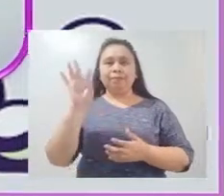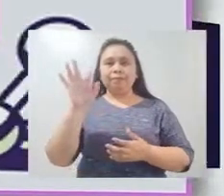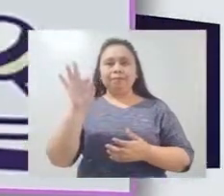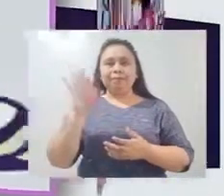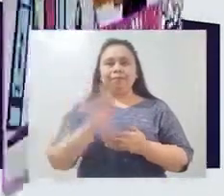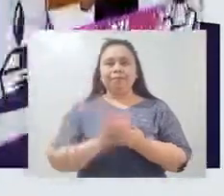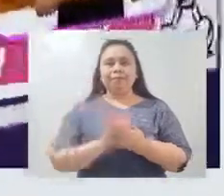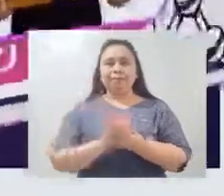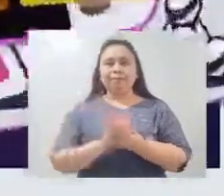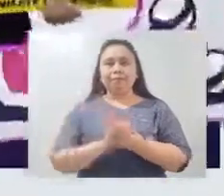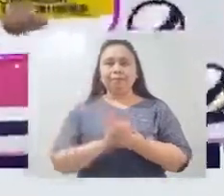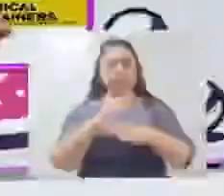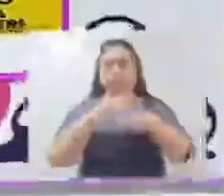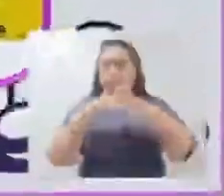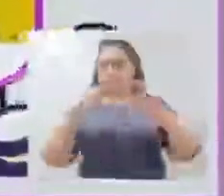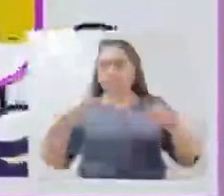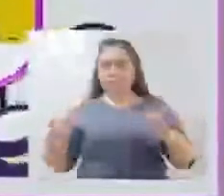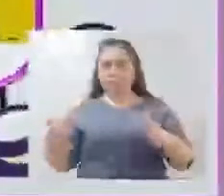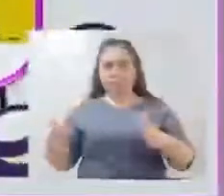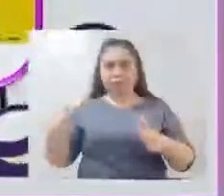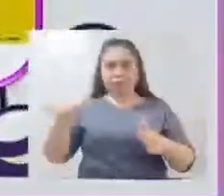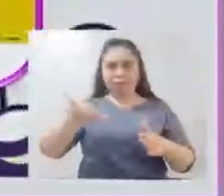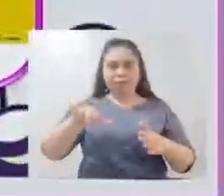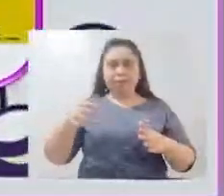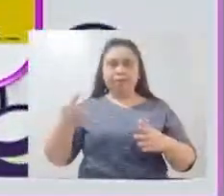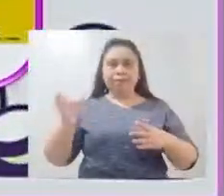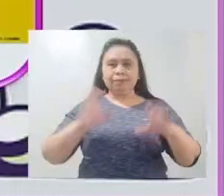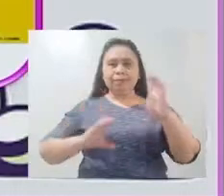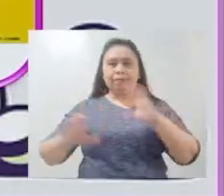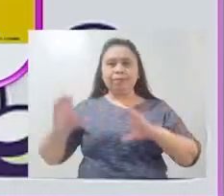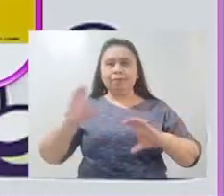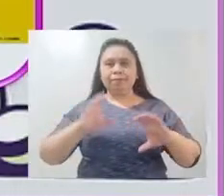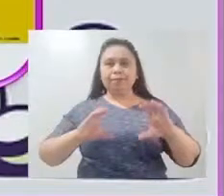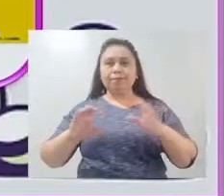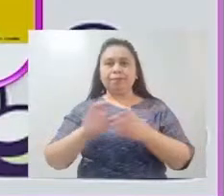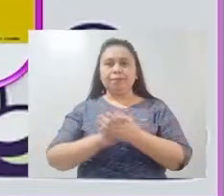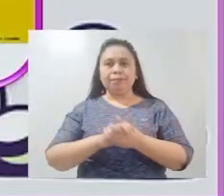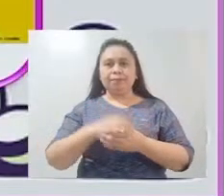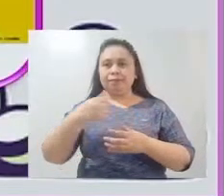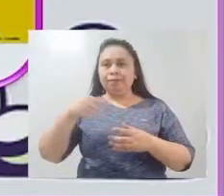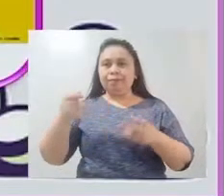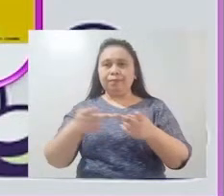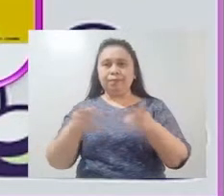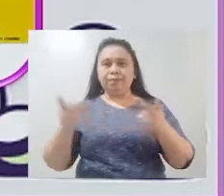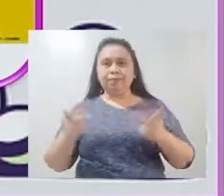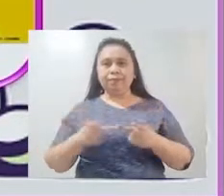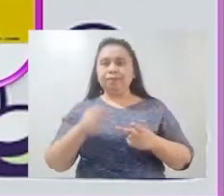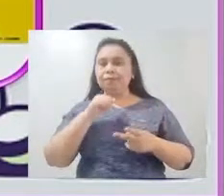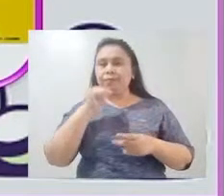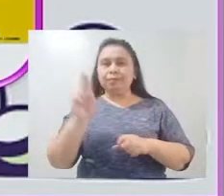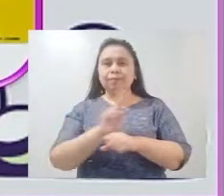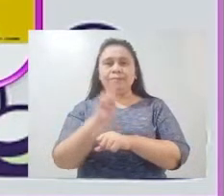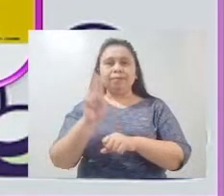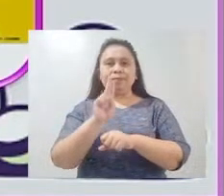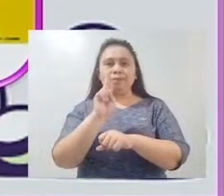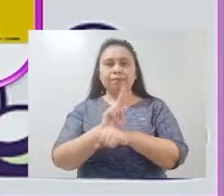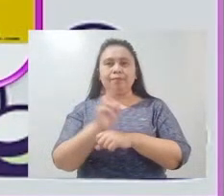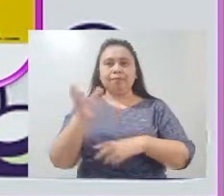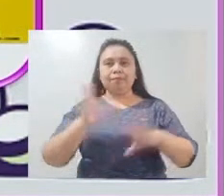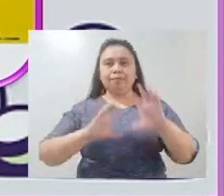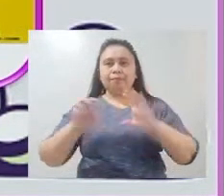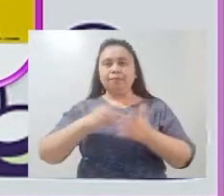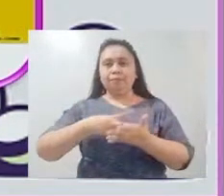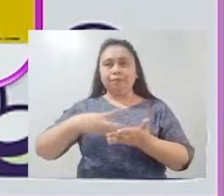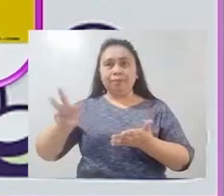Number 19, do not pour chemicals down drains. Do not utilize the sewer for